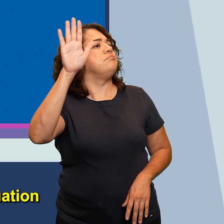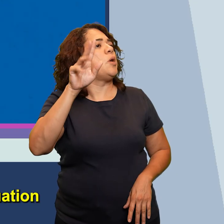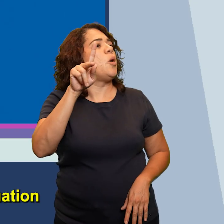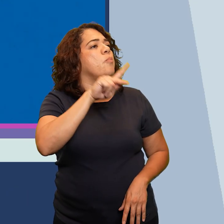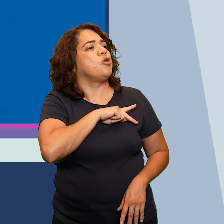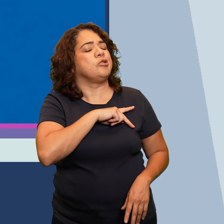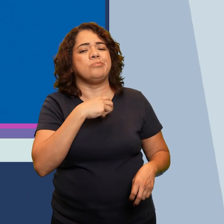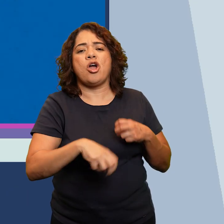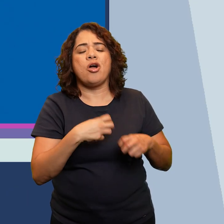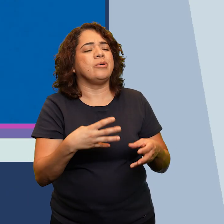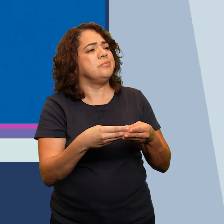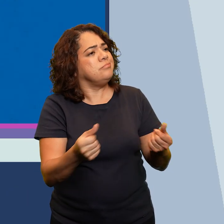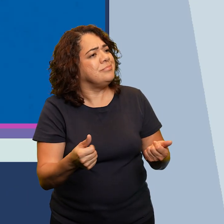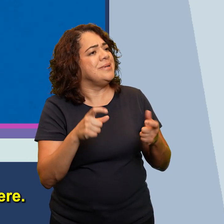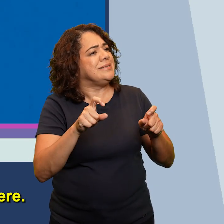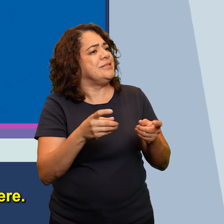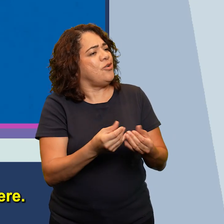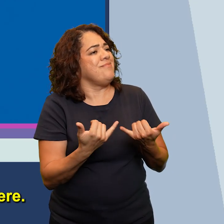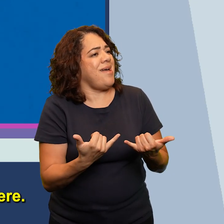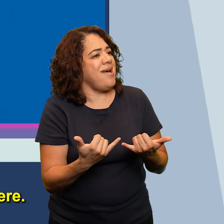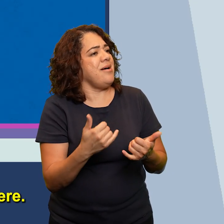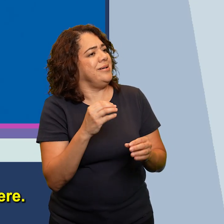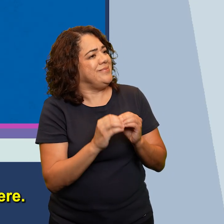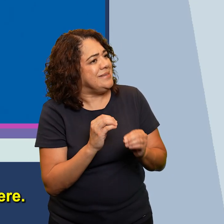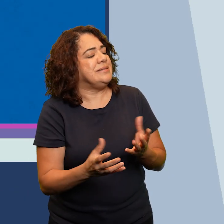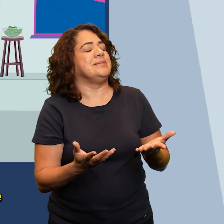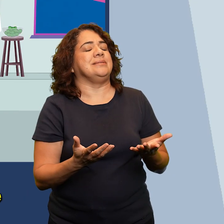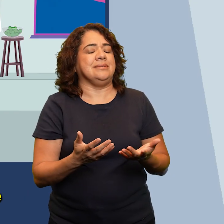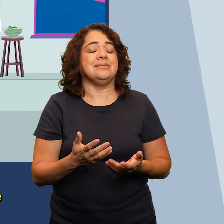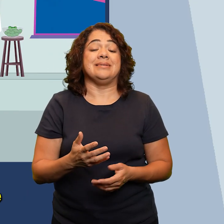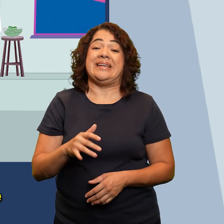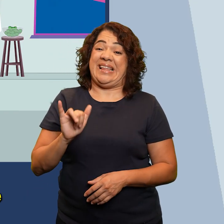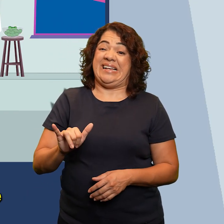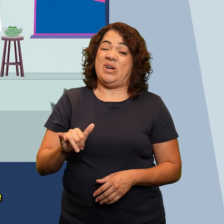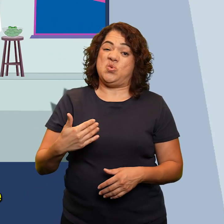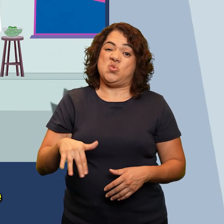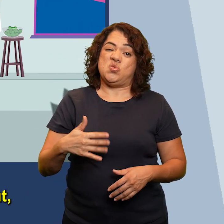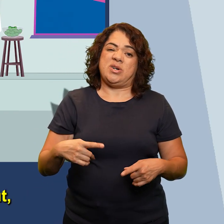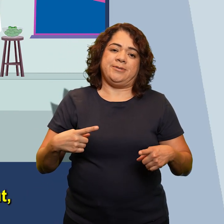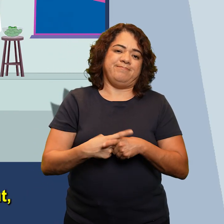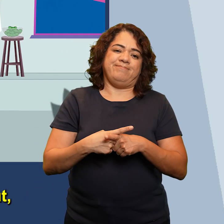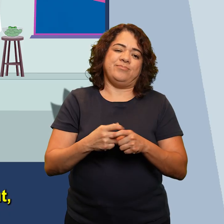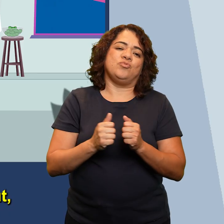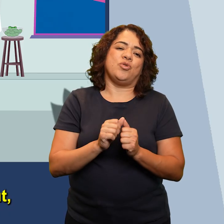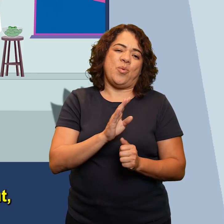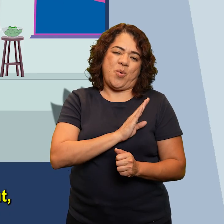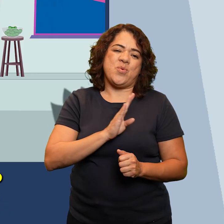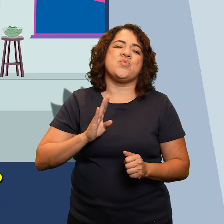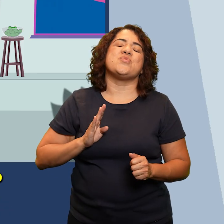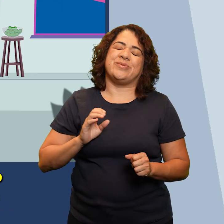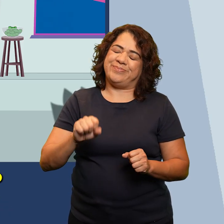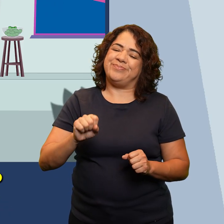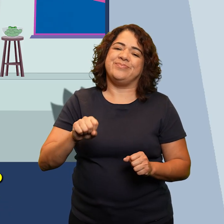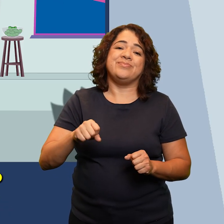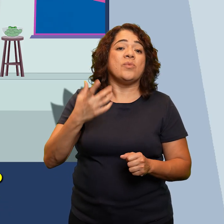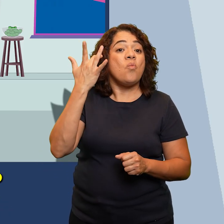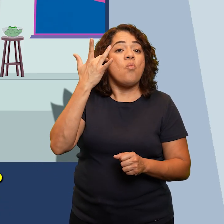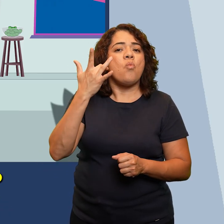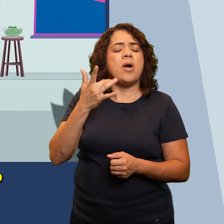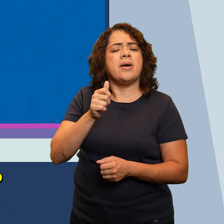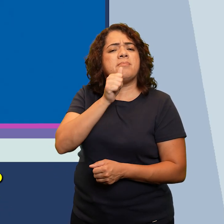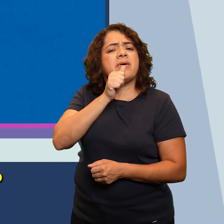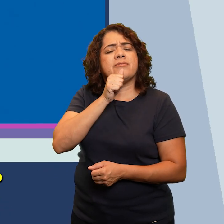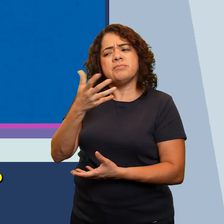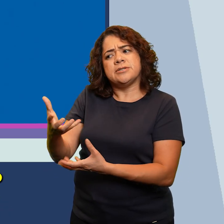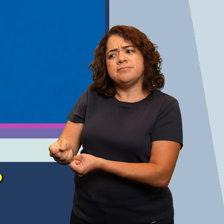personal situation and request action or answers right then and there. This presents a challenge because, as we talked about, confidentiality comes into